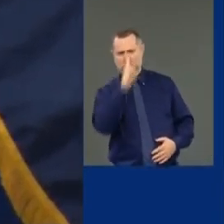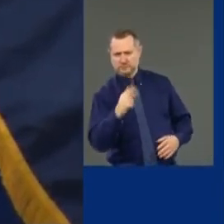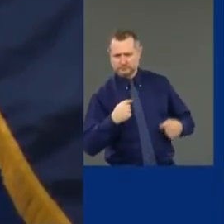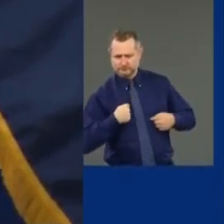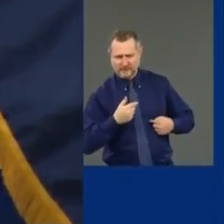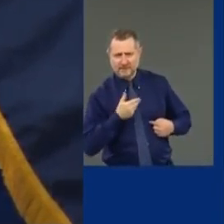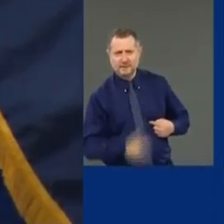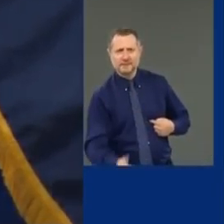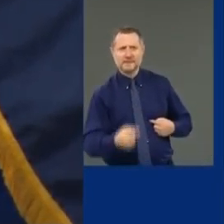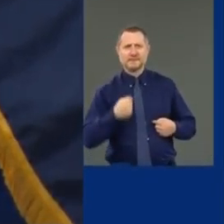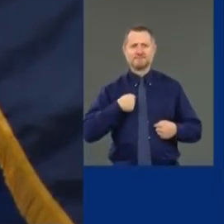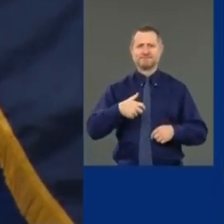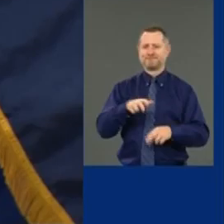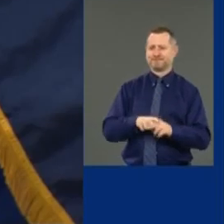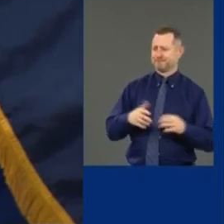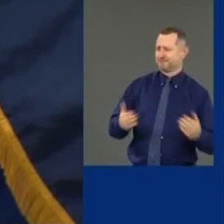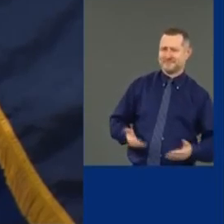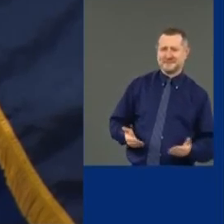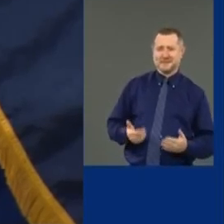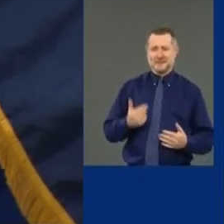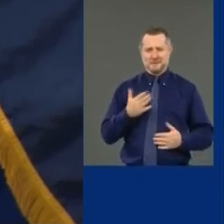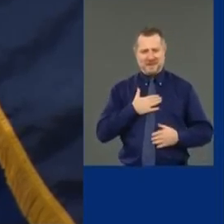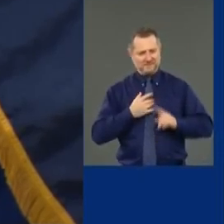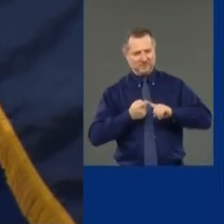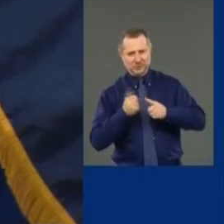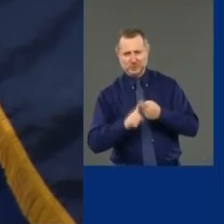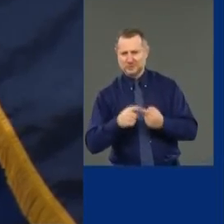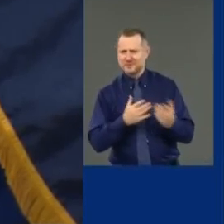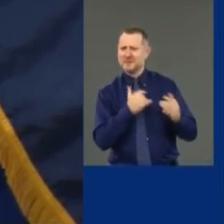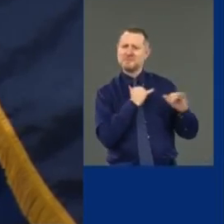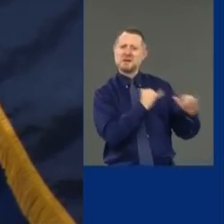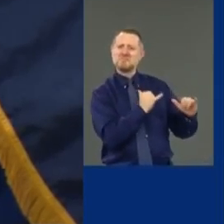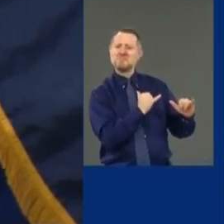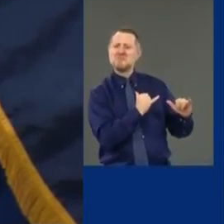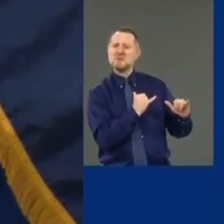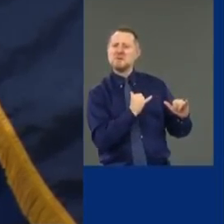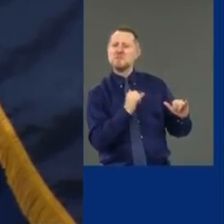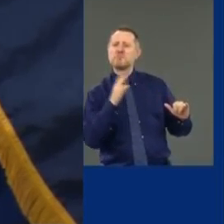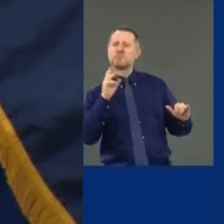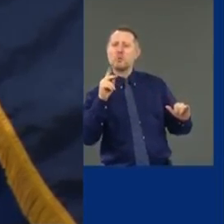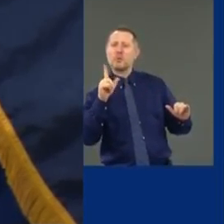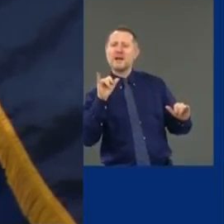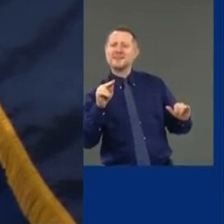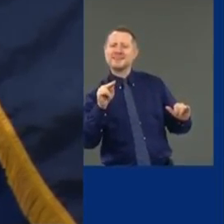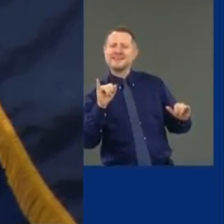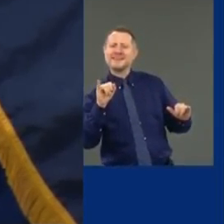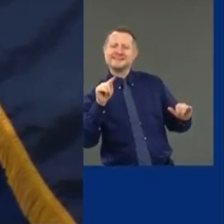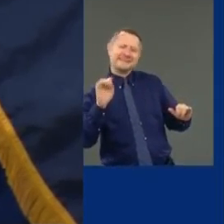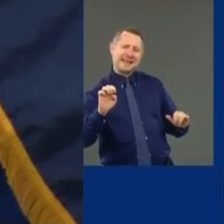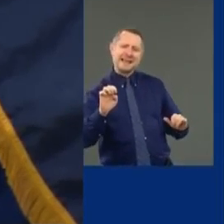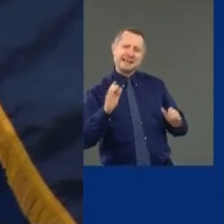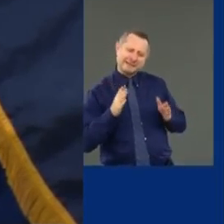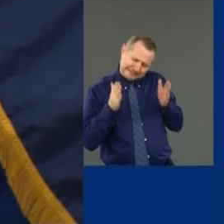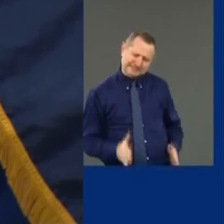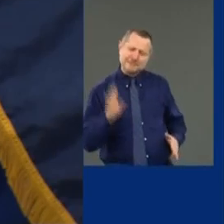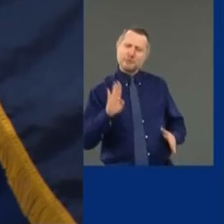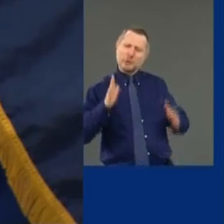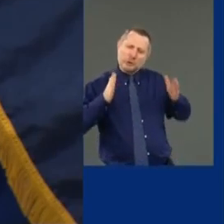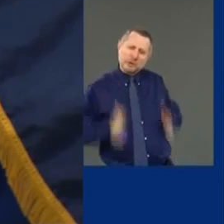here with my friend, my fellow Brooklynite, Chris Rock, and, of course, our fantastic